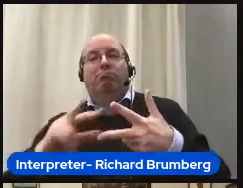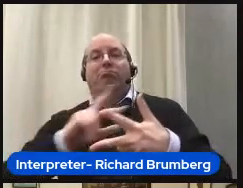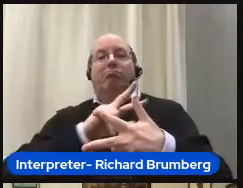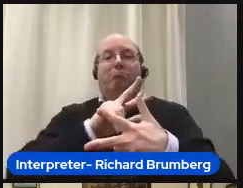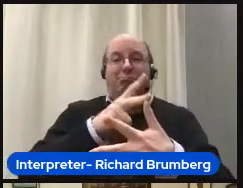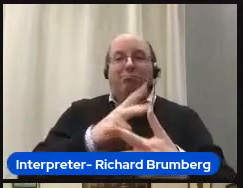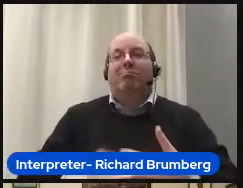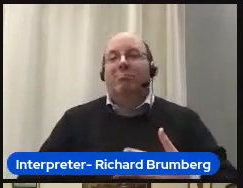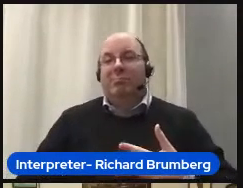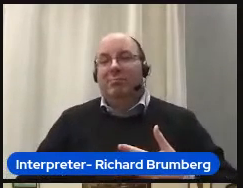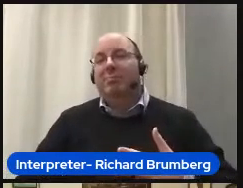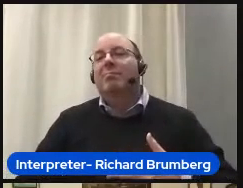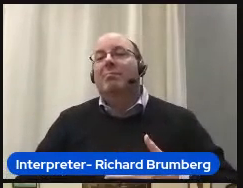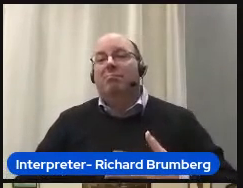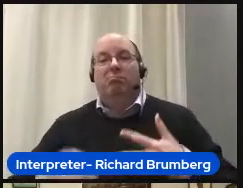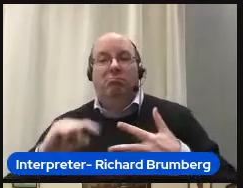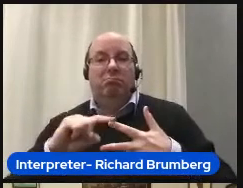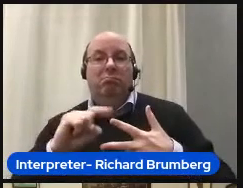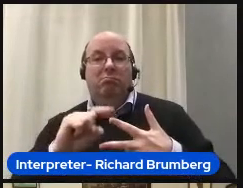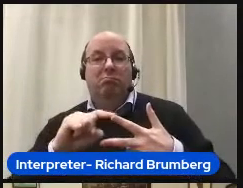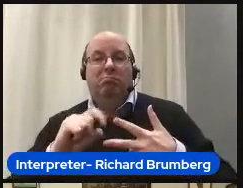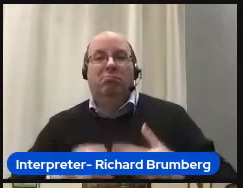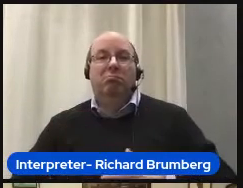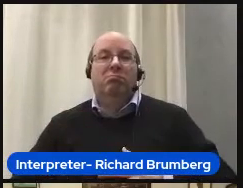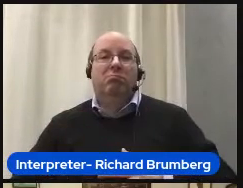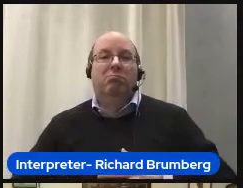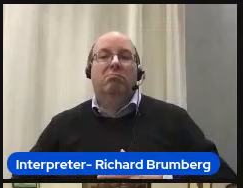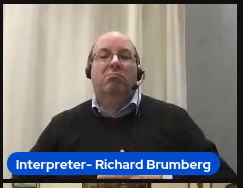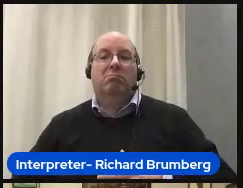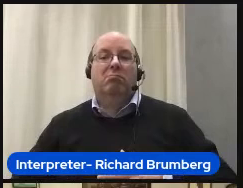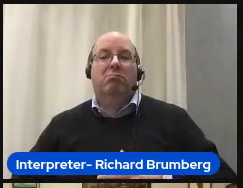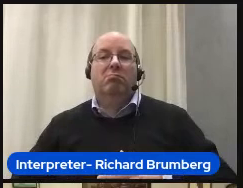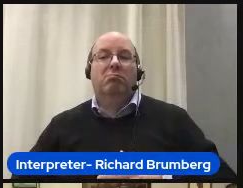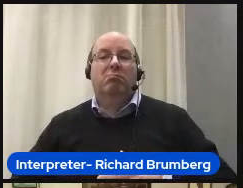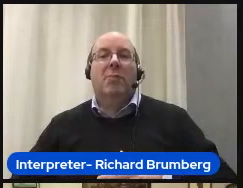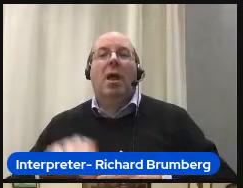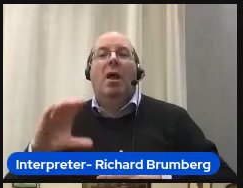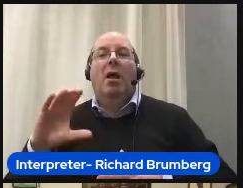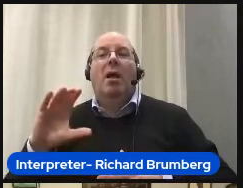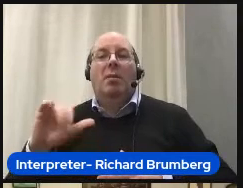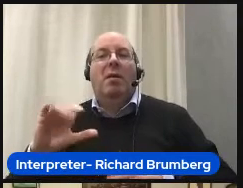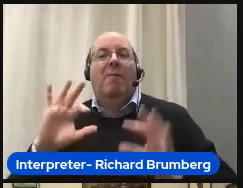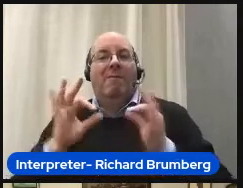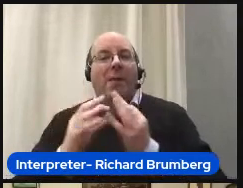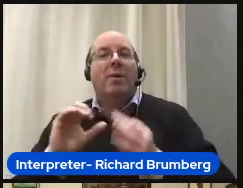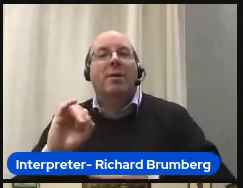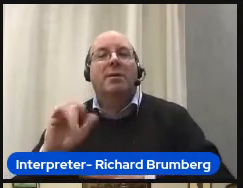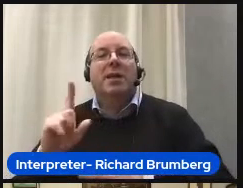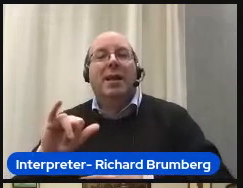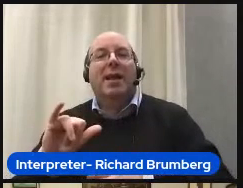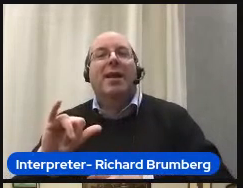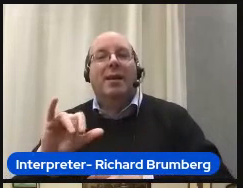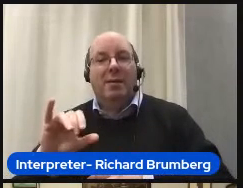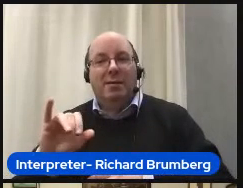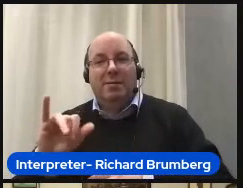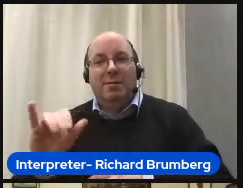all, again, to really acknowledge and honor the work of the Cadranel family in the JEDI Night experience.